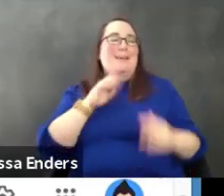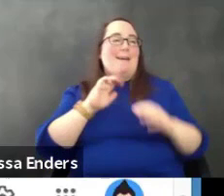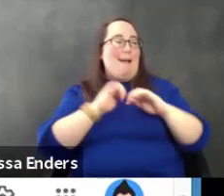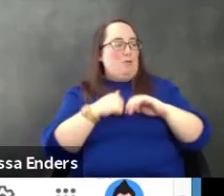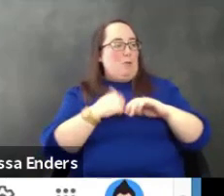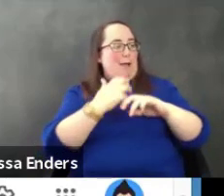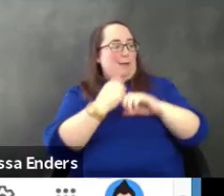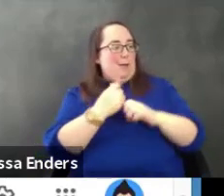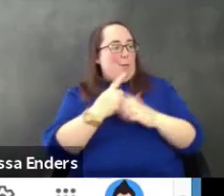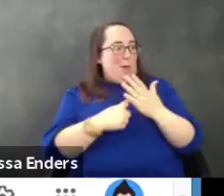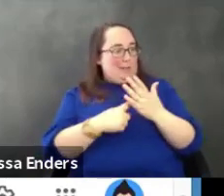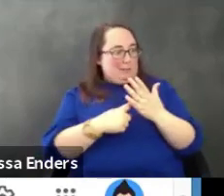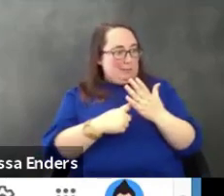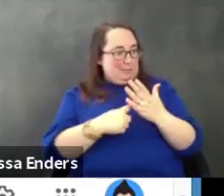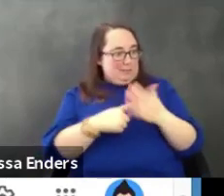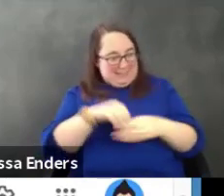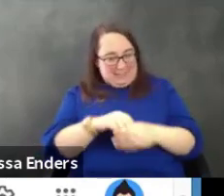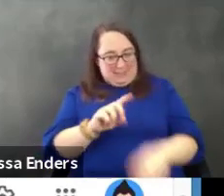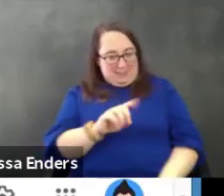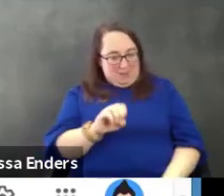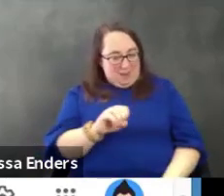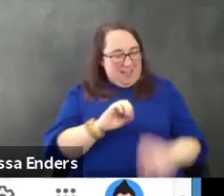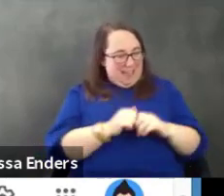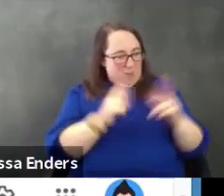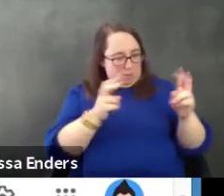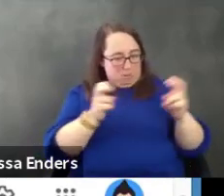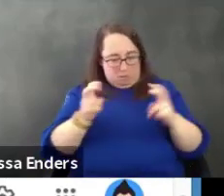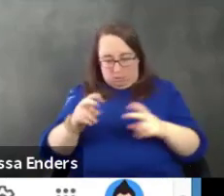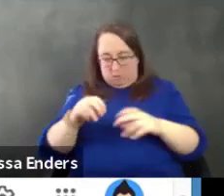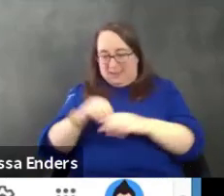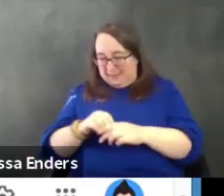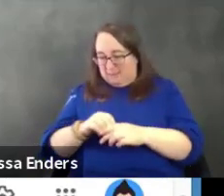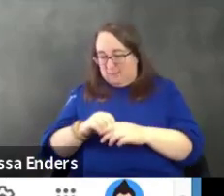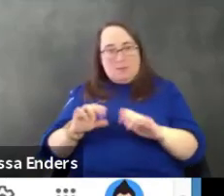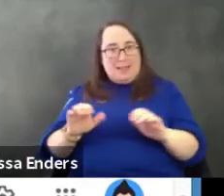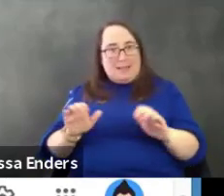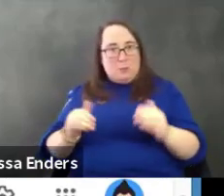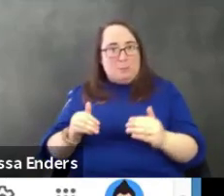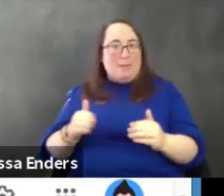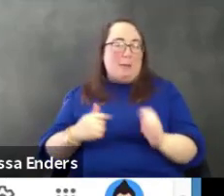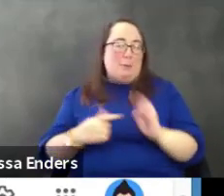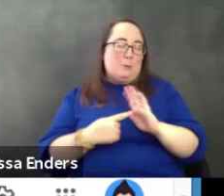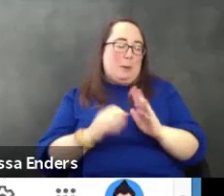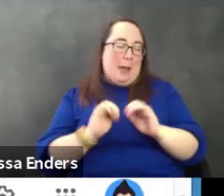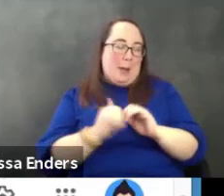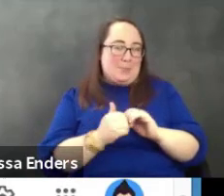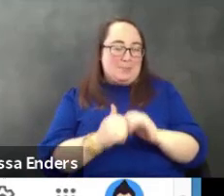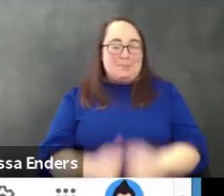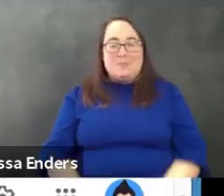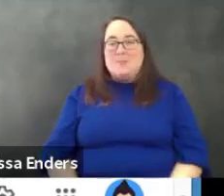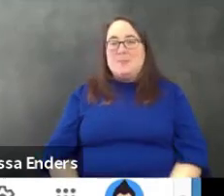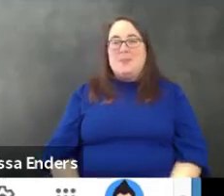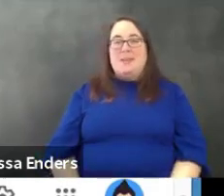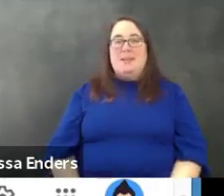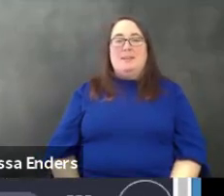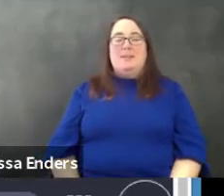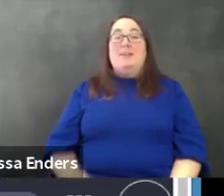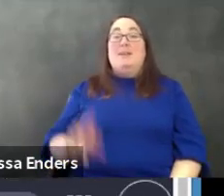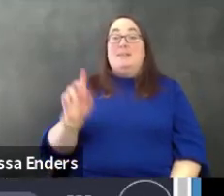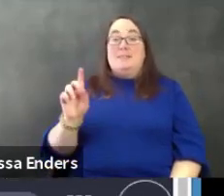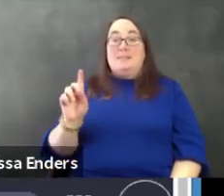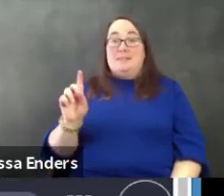in Discovery Education into my Google Classroom? And so that's what we're going to do. So I'm going to hop over here to Discovery